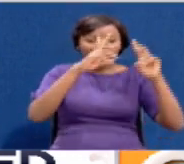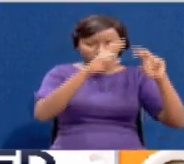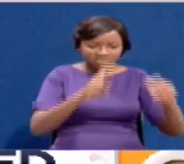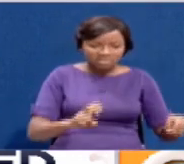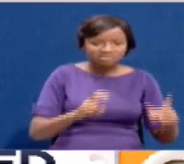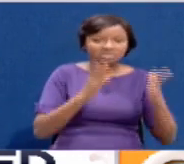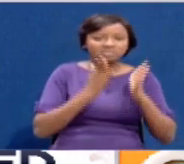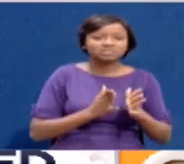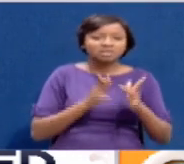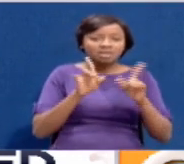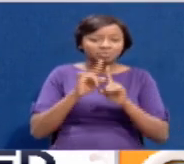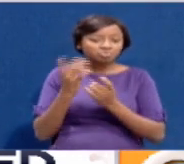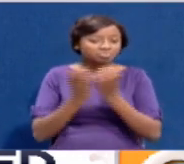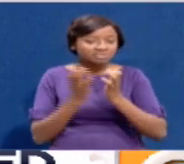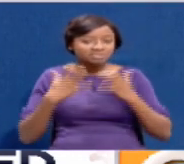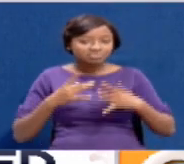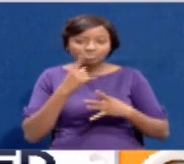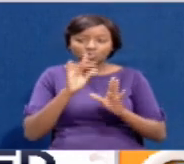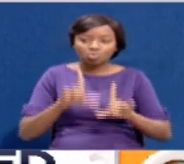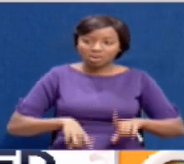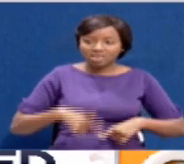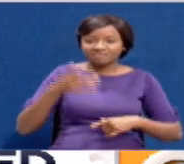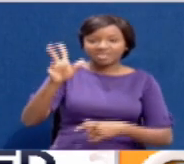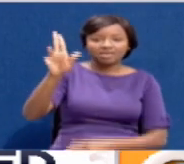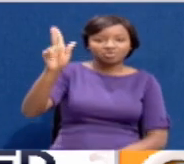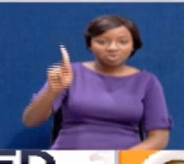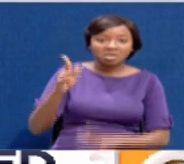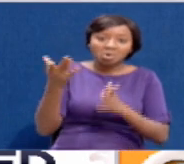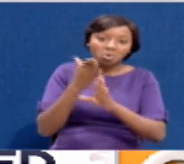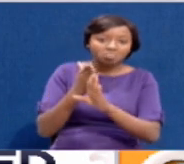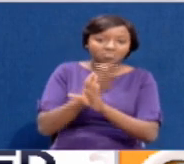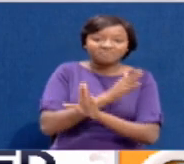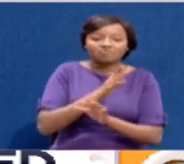business people who either reside in the UK or had traveled